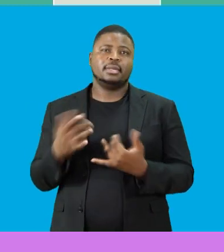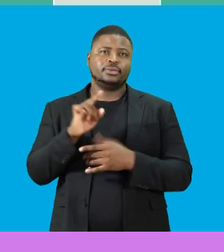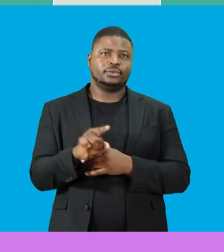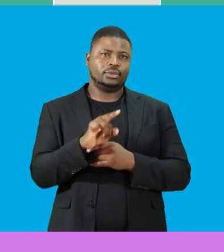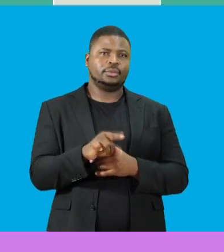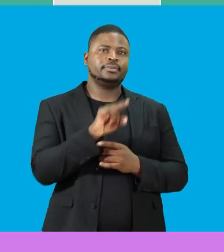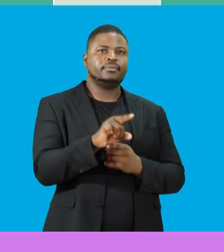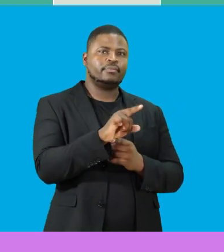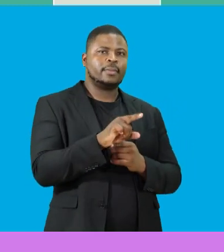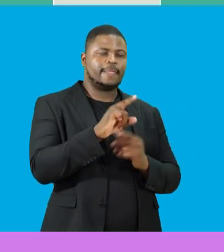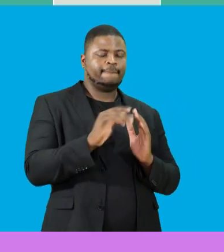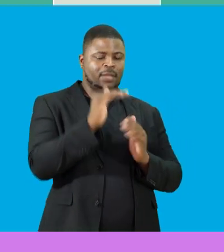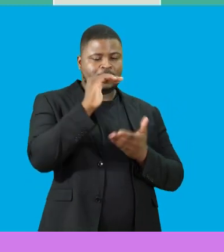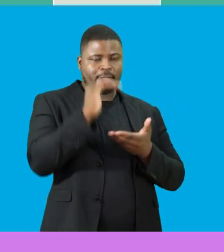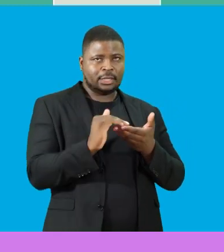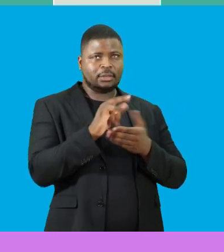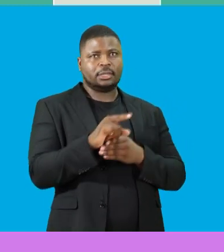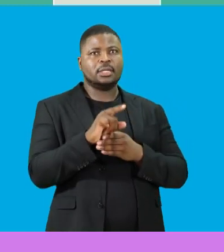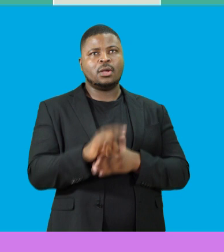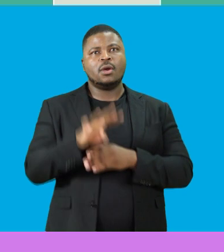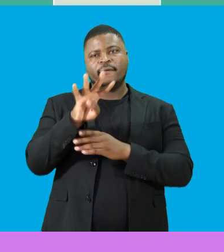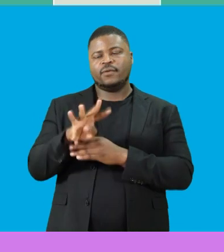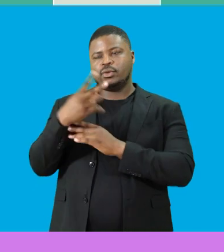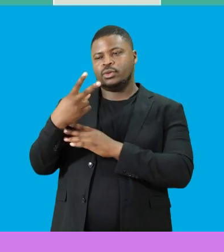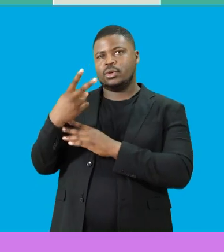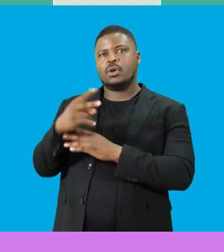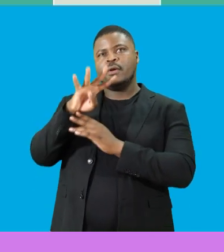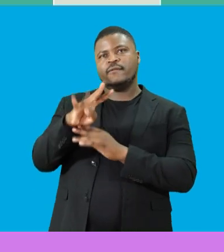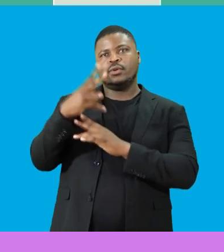calculate the discount first. 420 will be discounted by